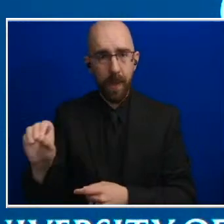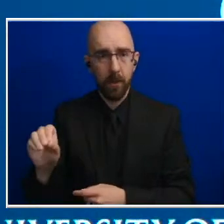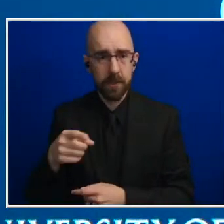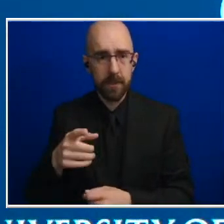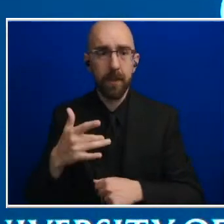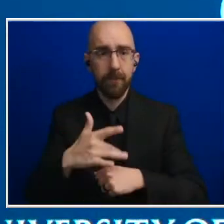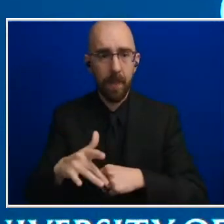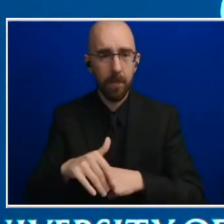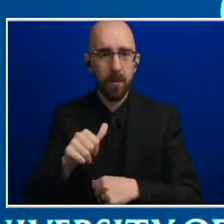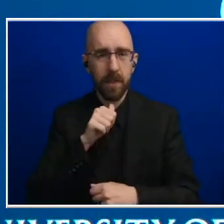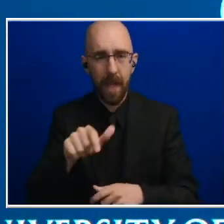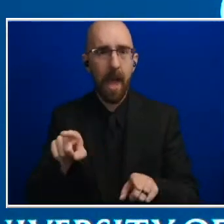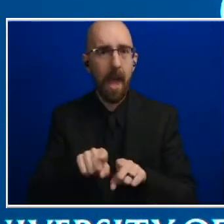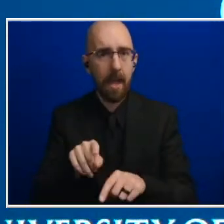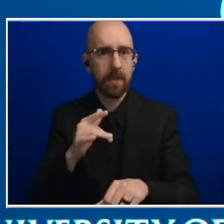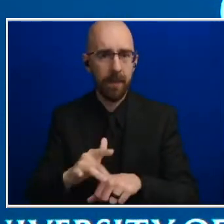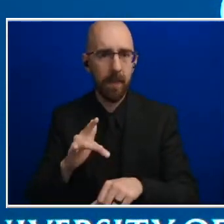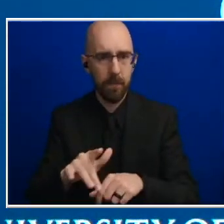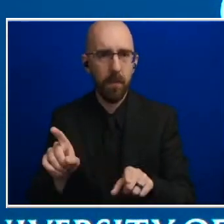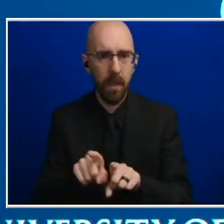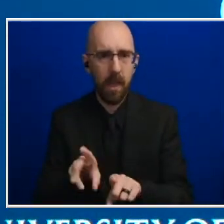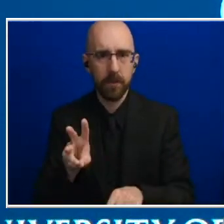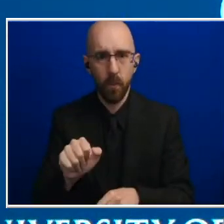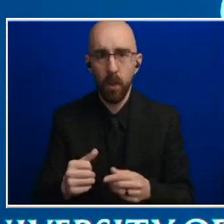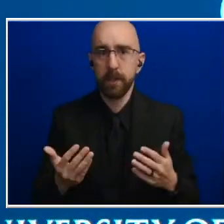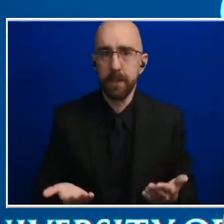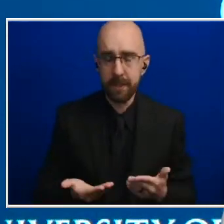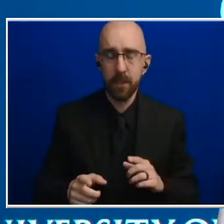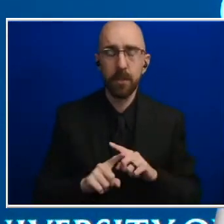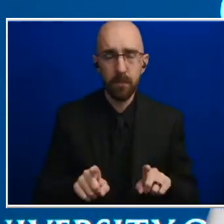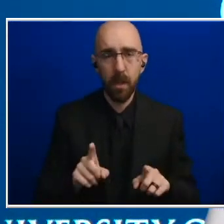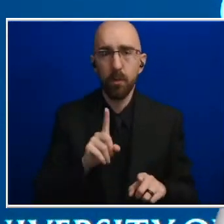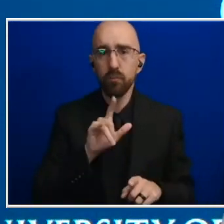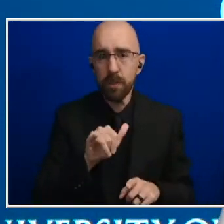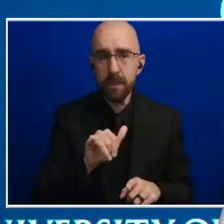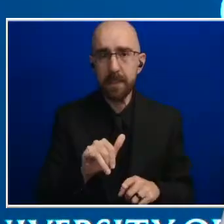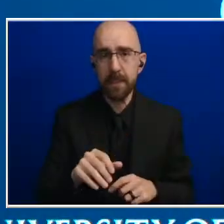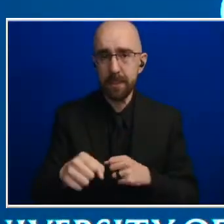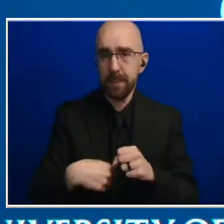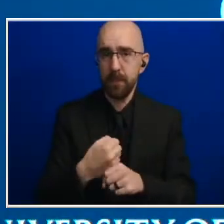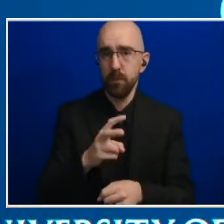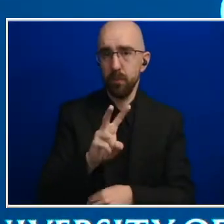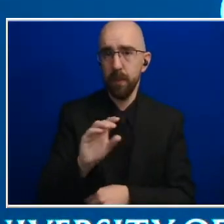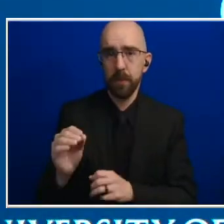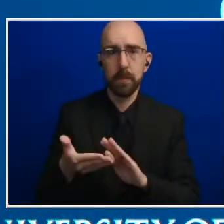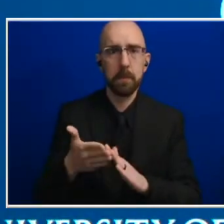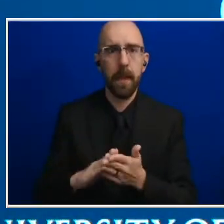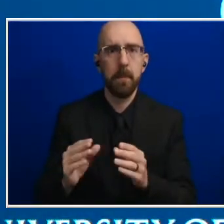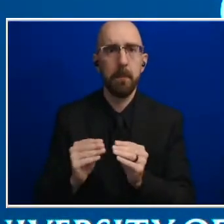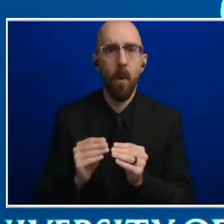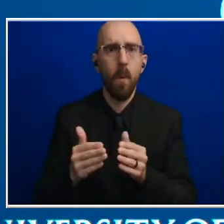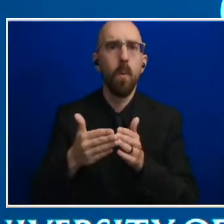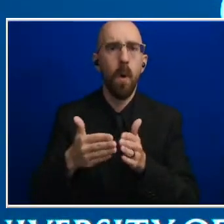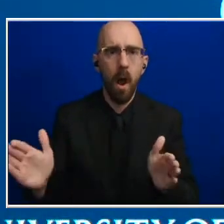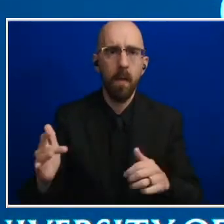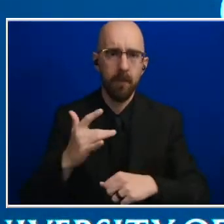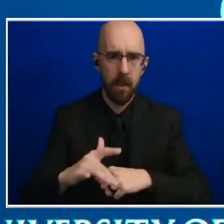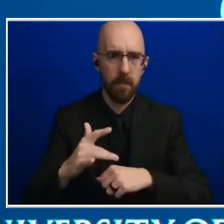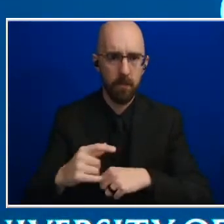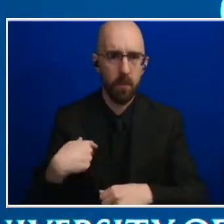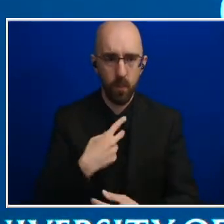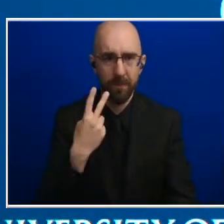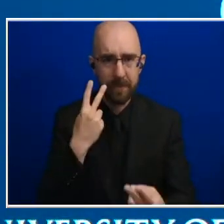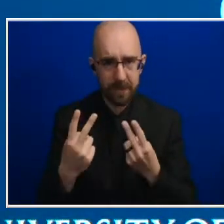as available as it was here. But then really in 2000, became more widely available, and we had seen such